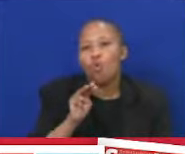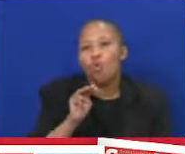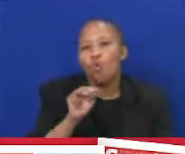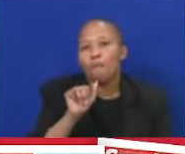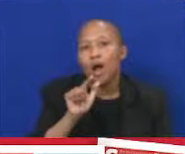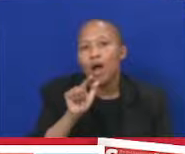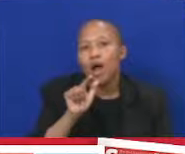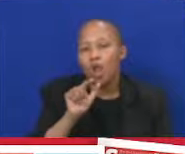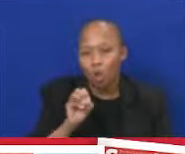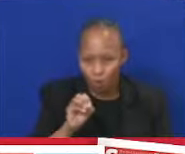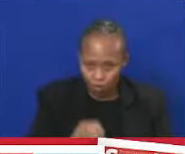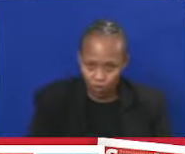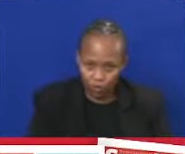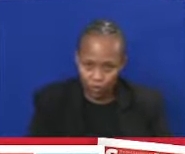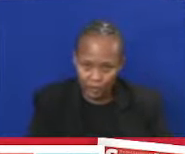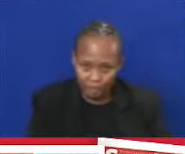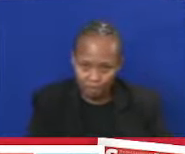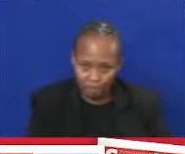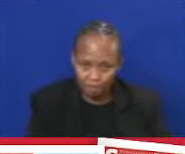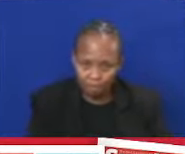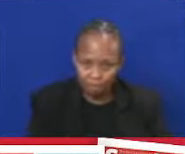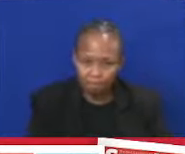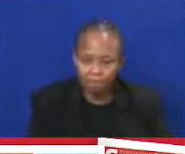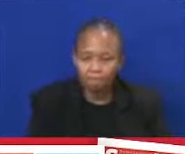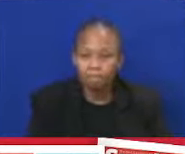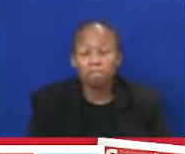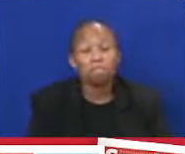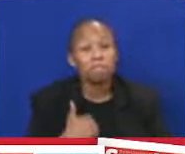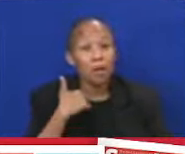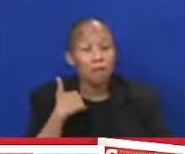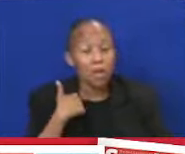I was doing politically related